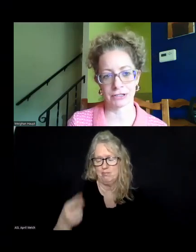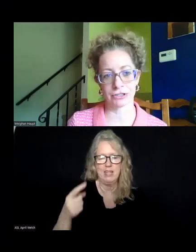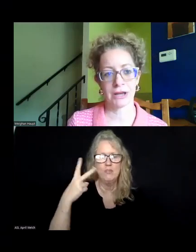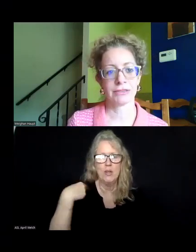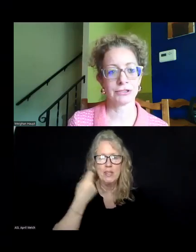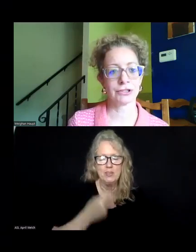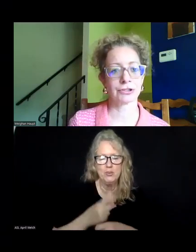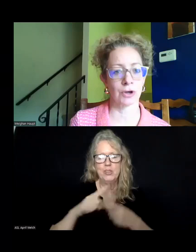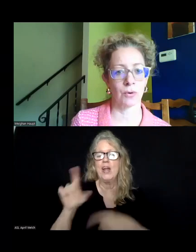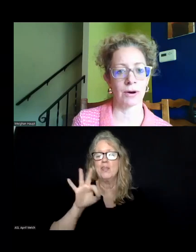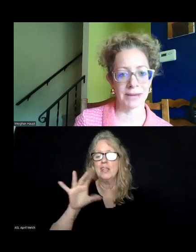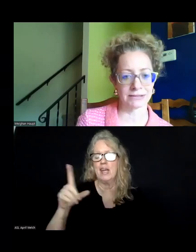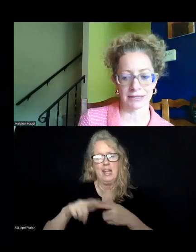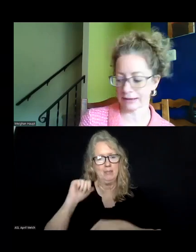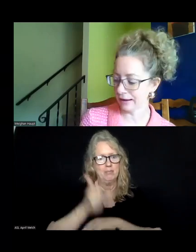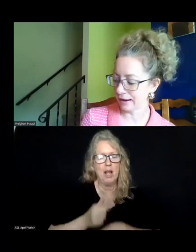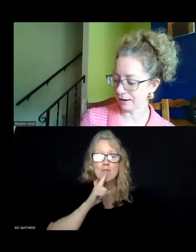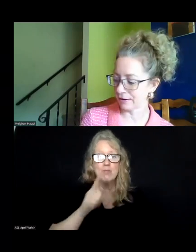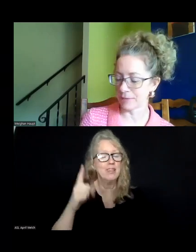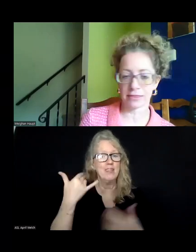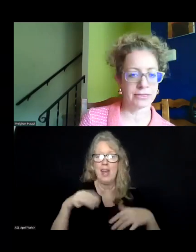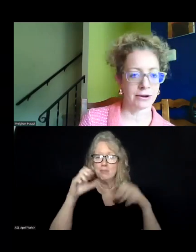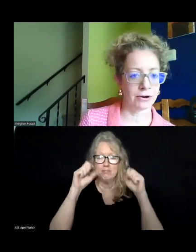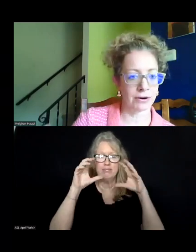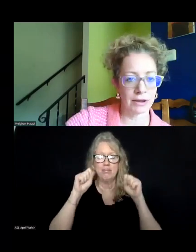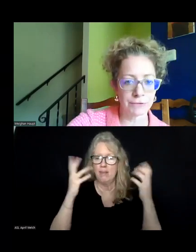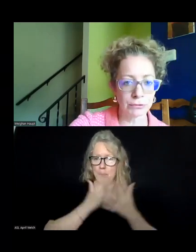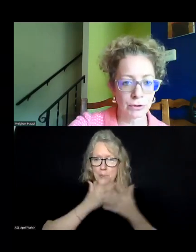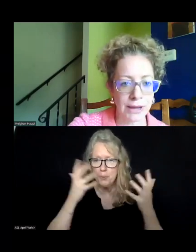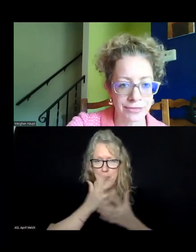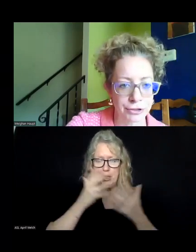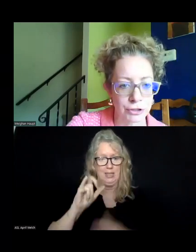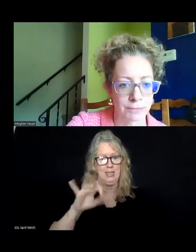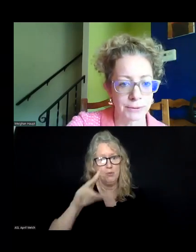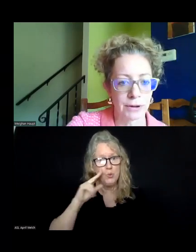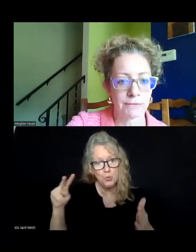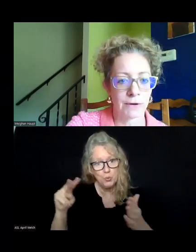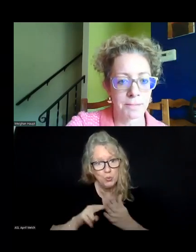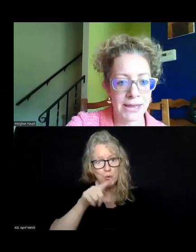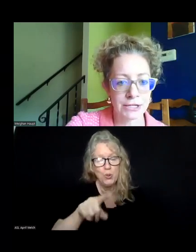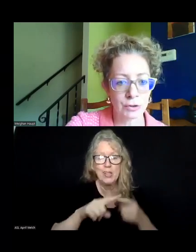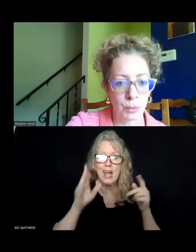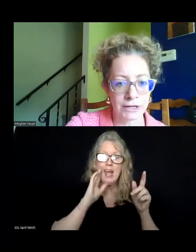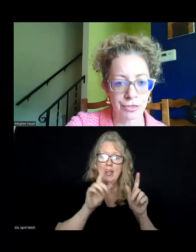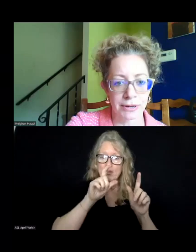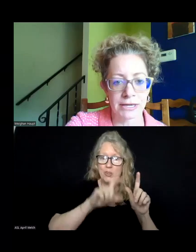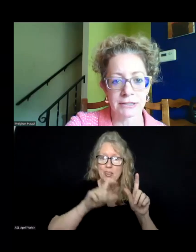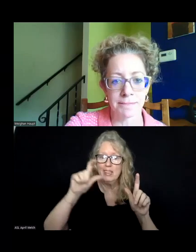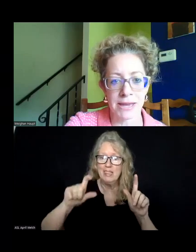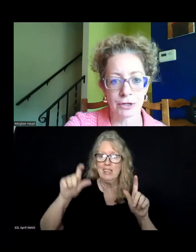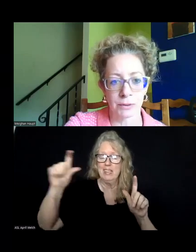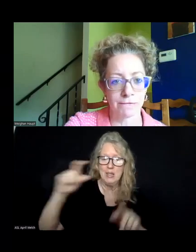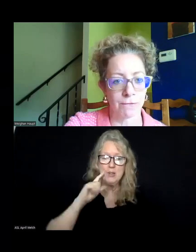988 launch. This is so amazing. If you look at the jump from May